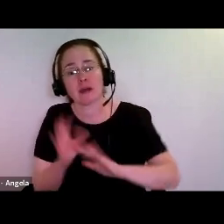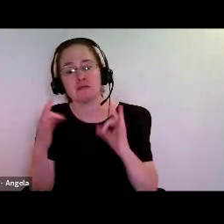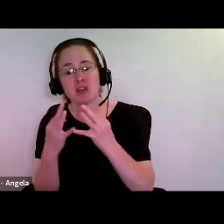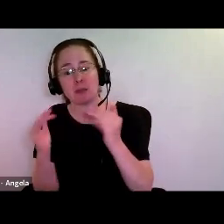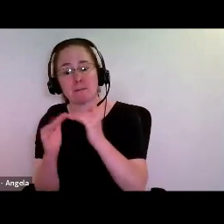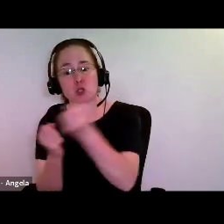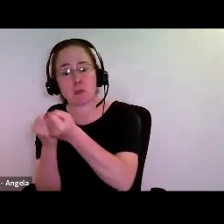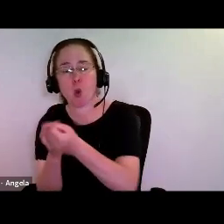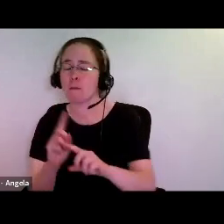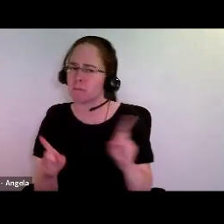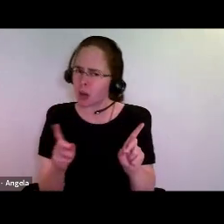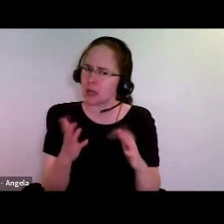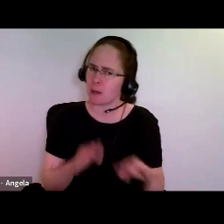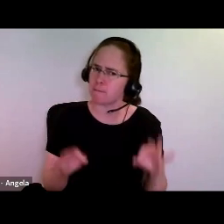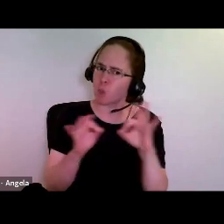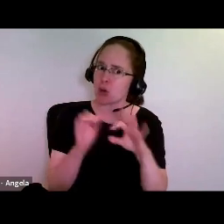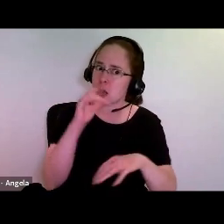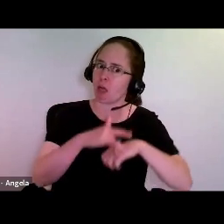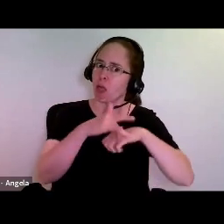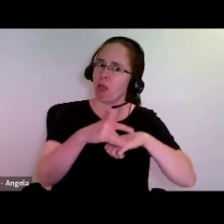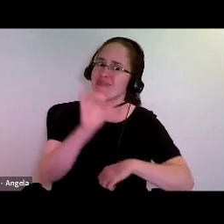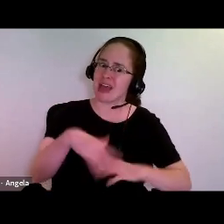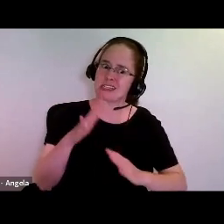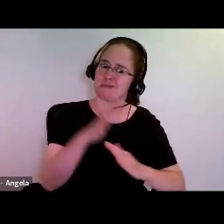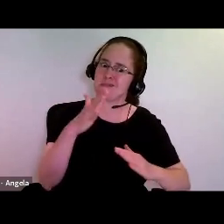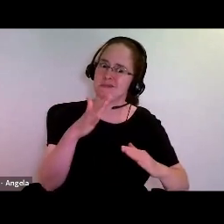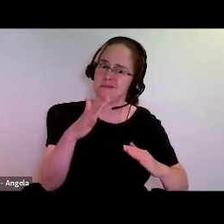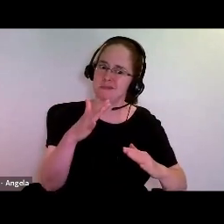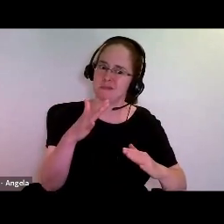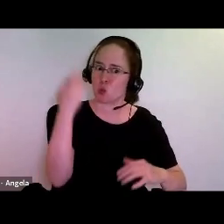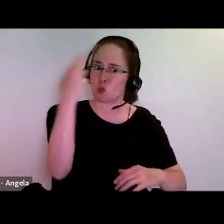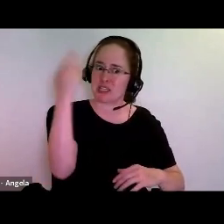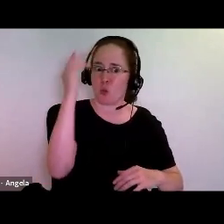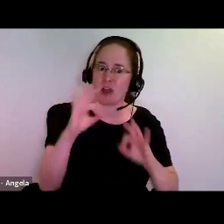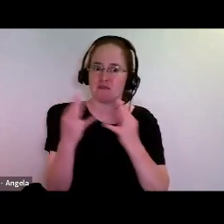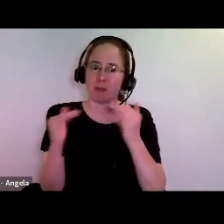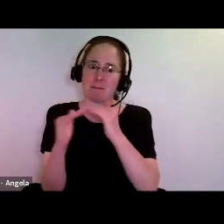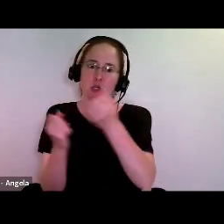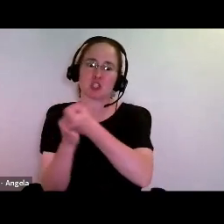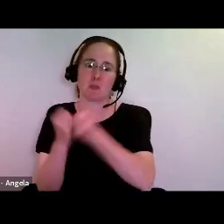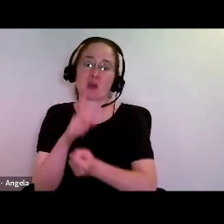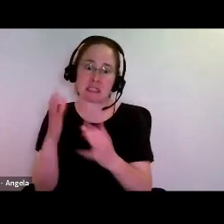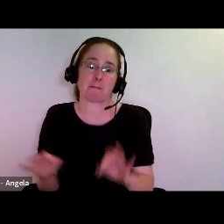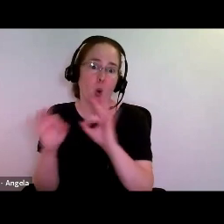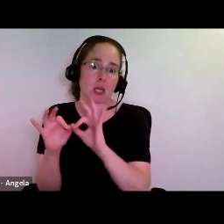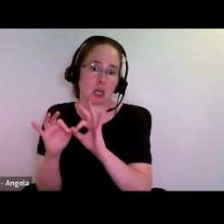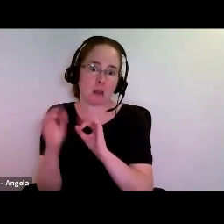get too caught up in that as the primary argument for why family peer support is